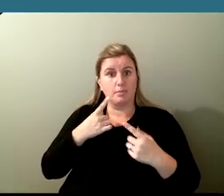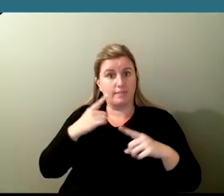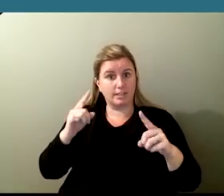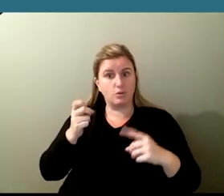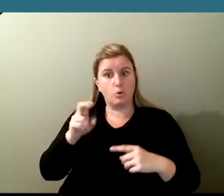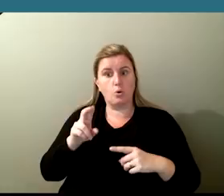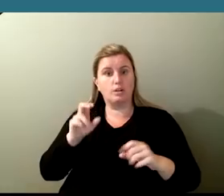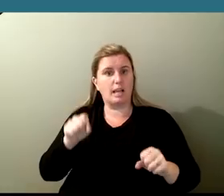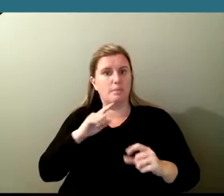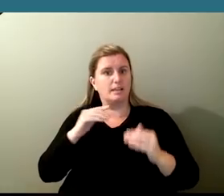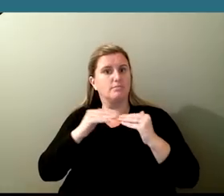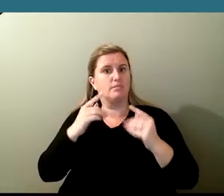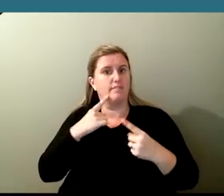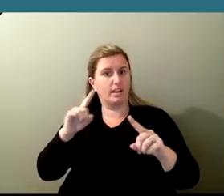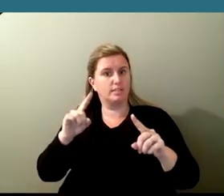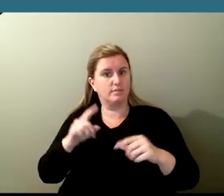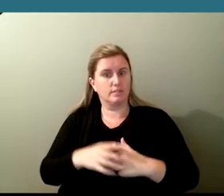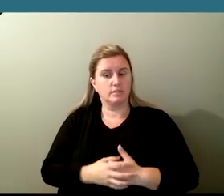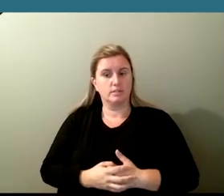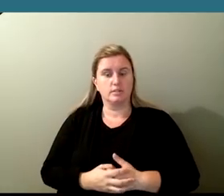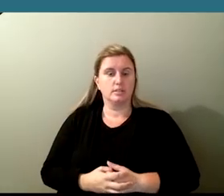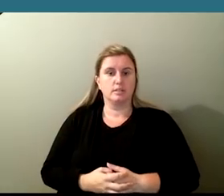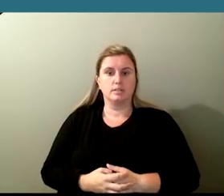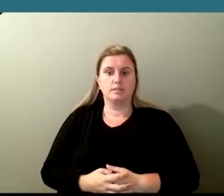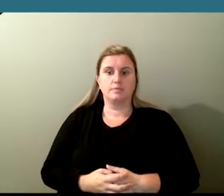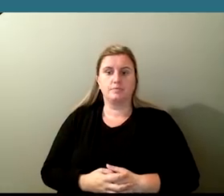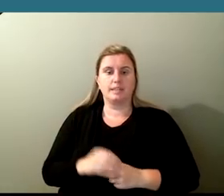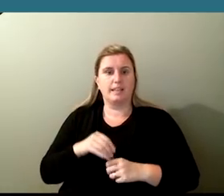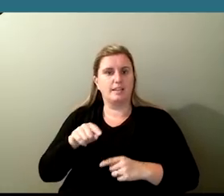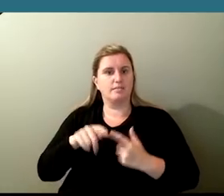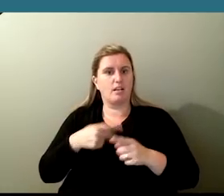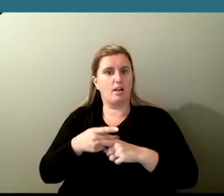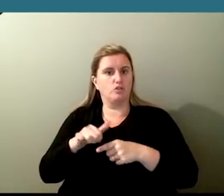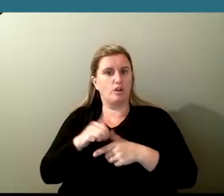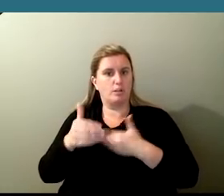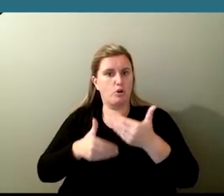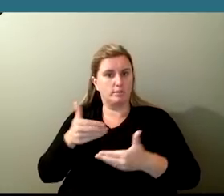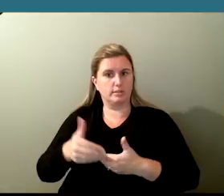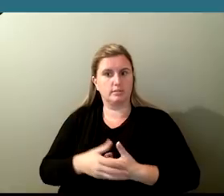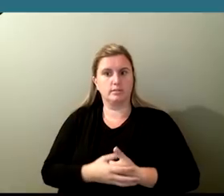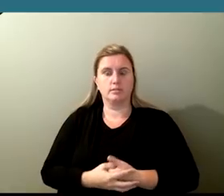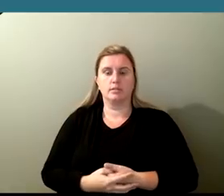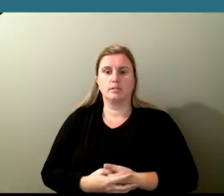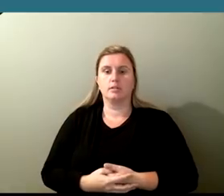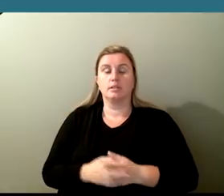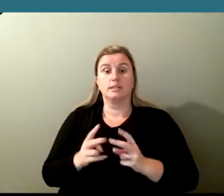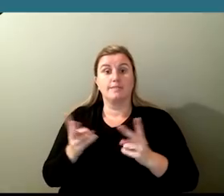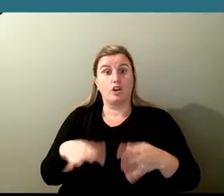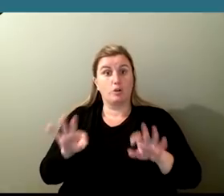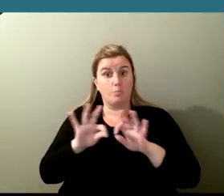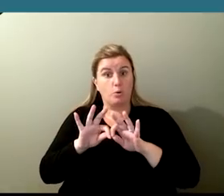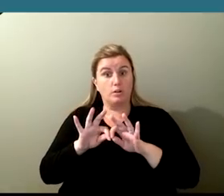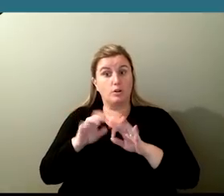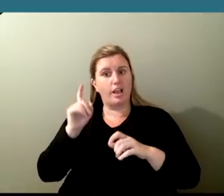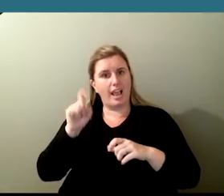as effective, show some effectiveness in this training process. Very important, you have